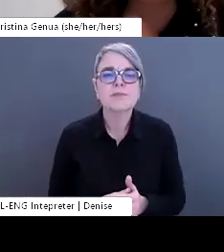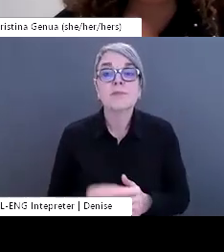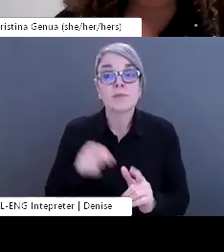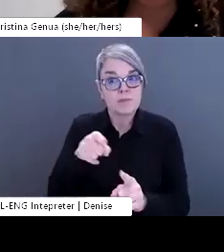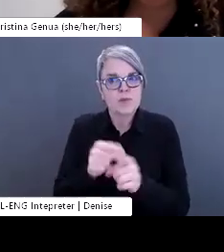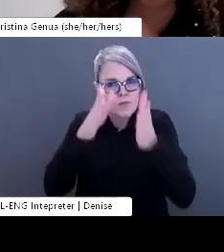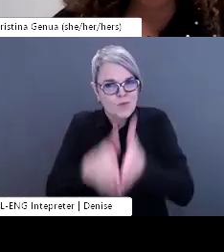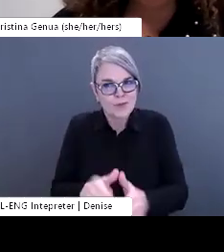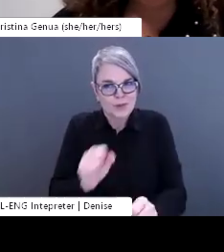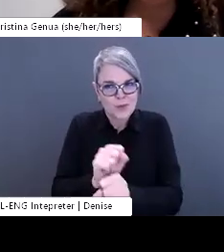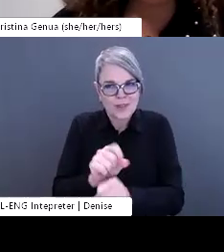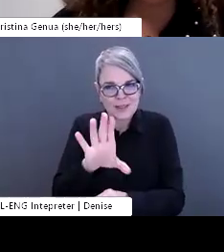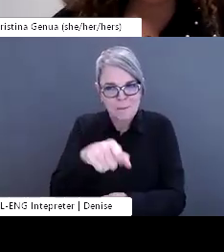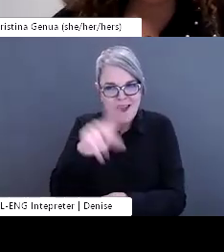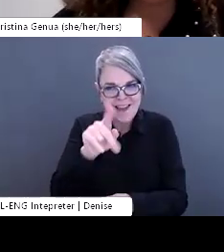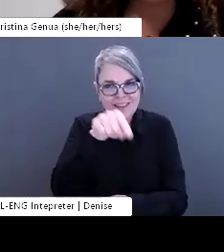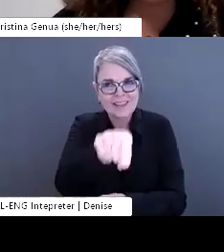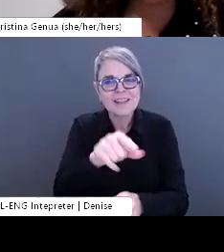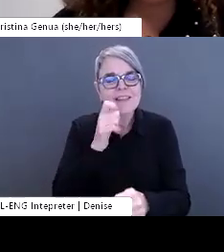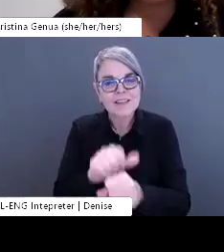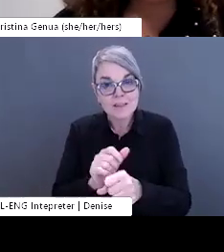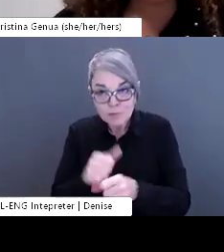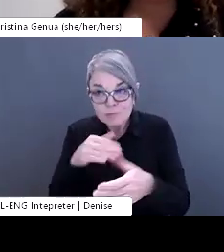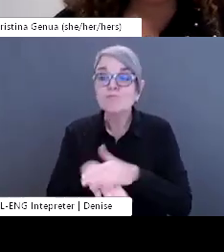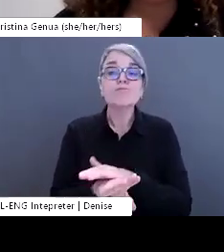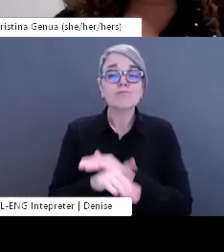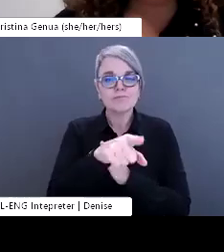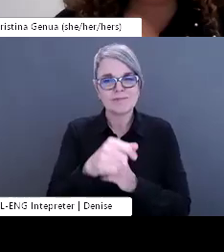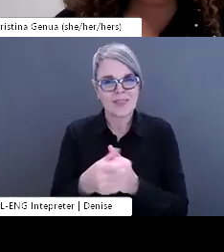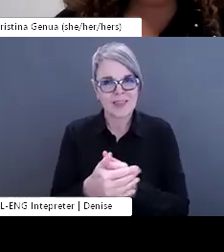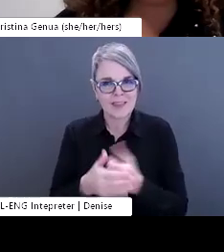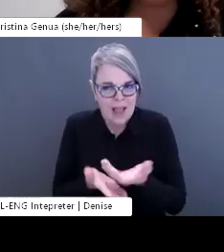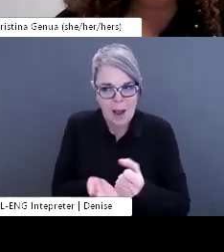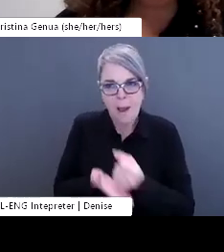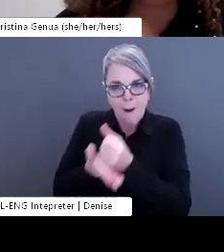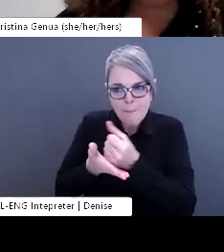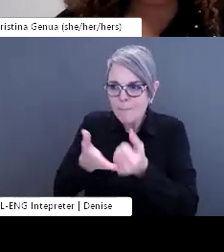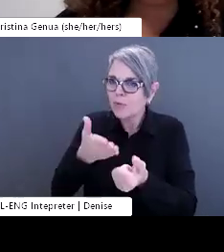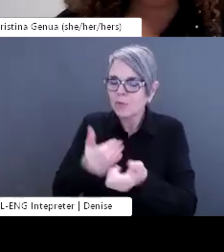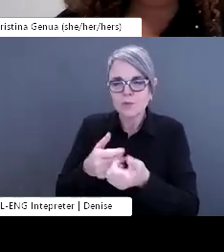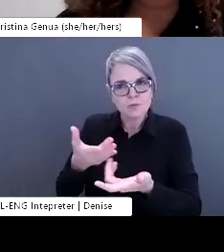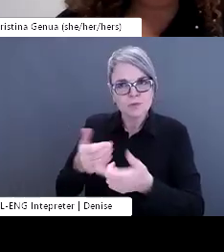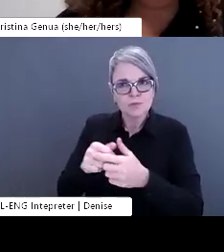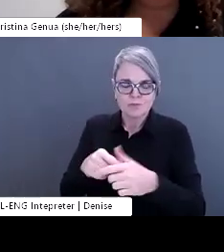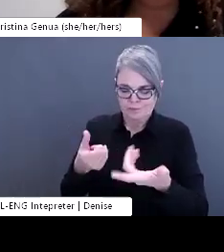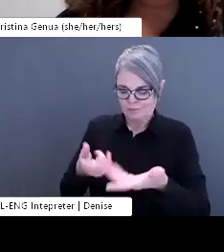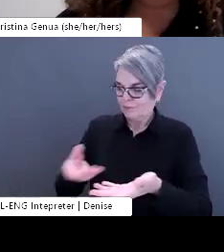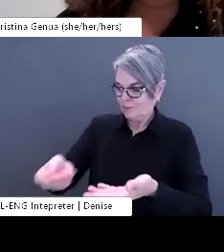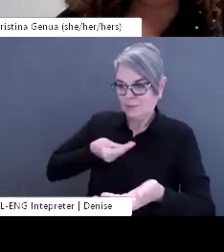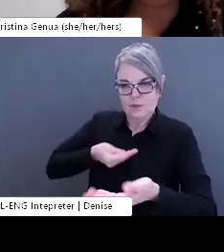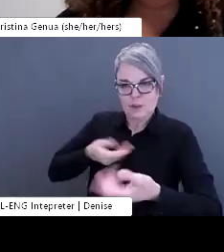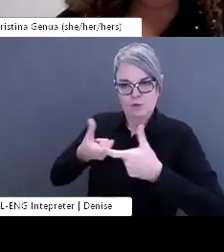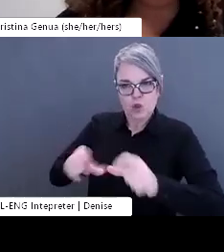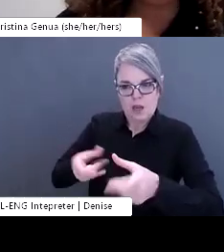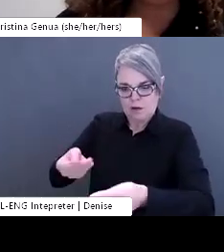or cash a check. Um, we have actually at TD changed the name of a customer service representative on